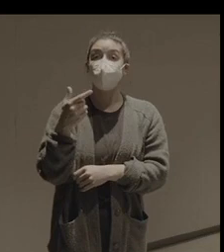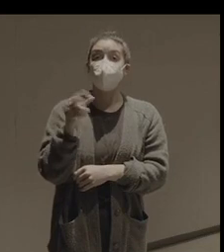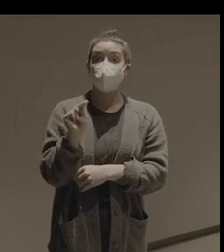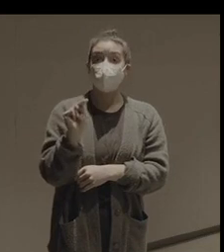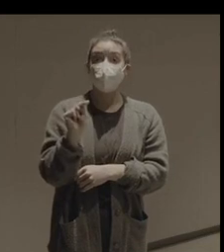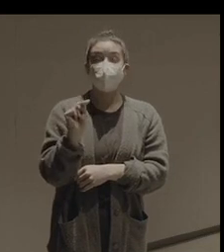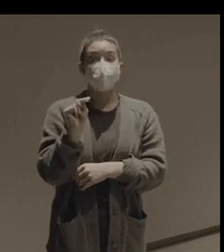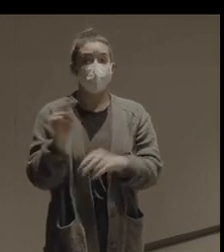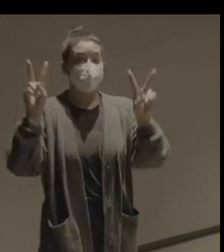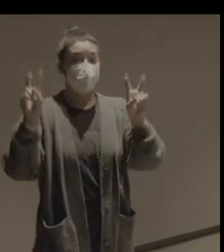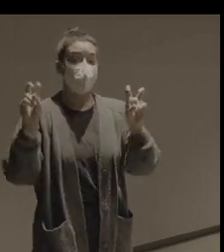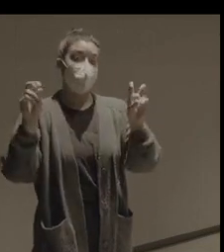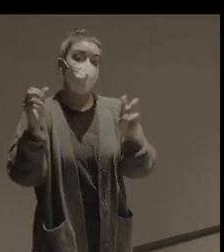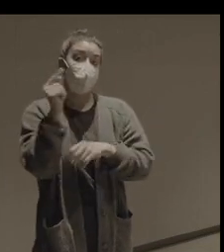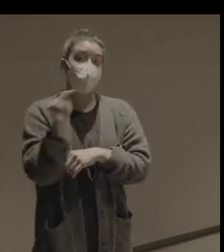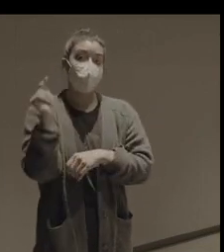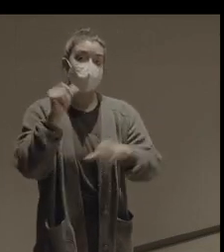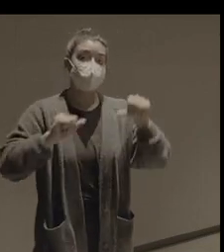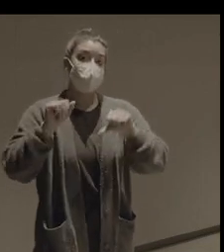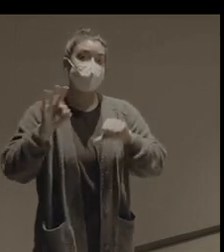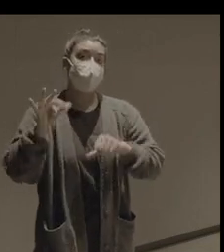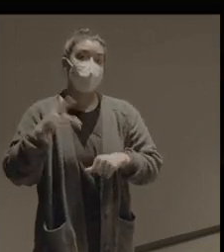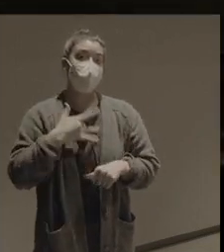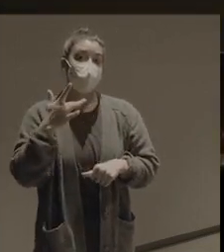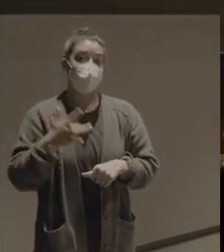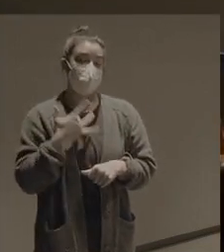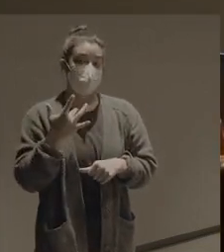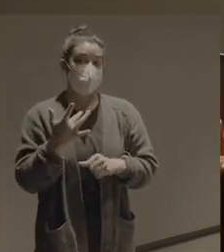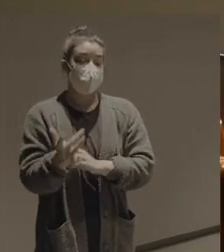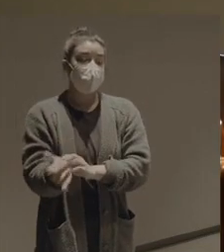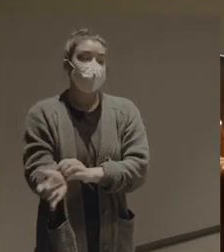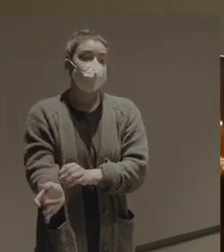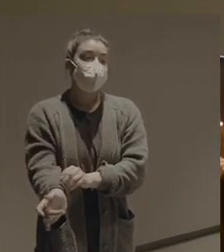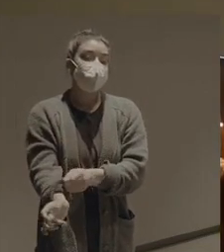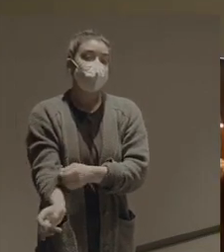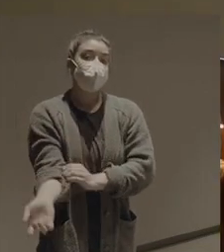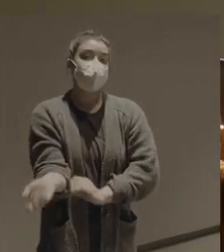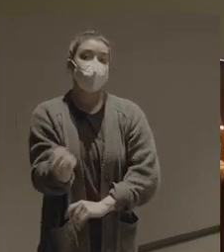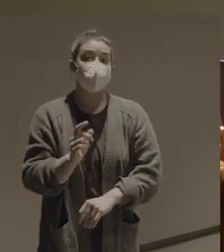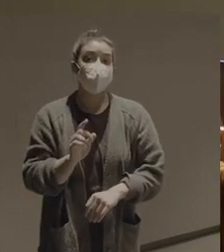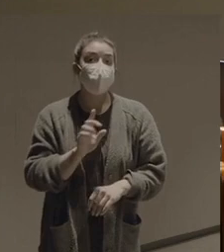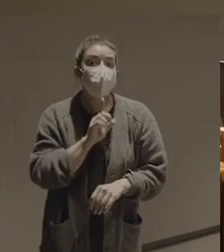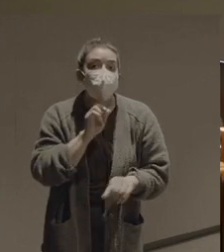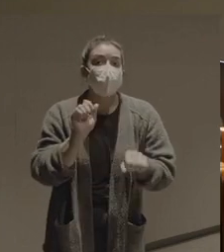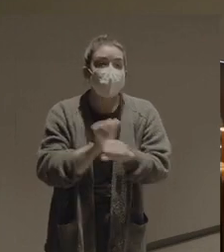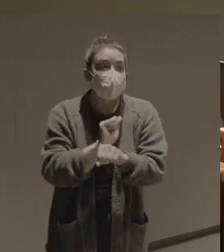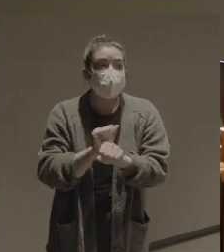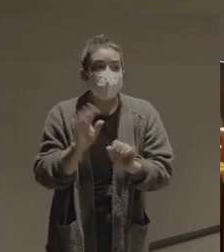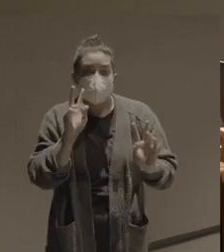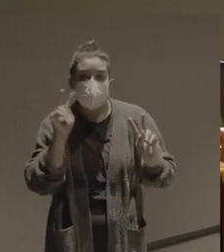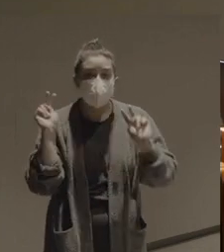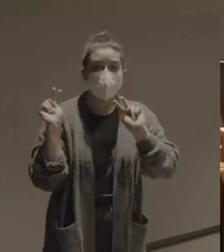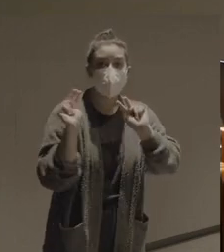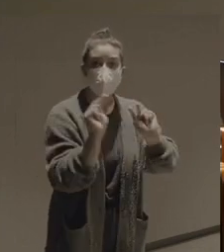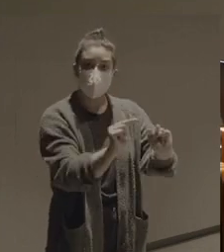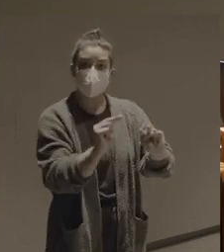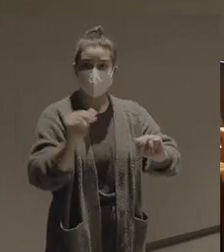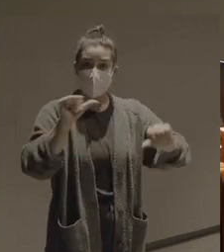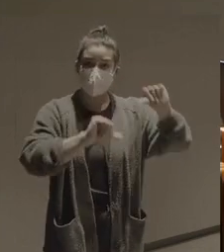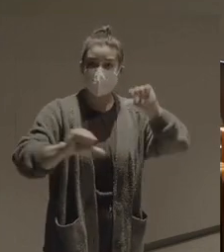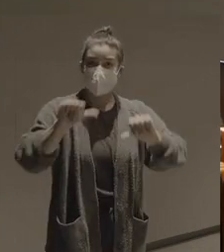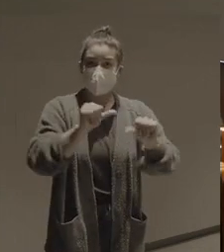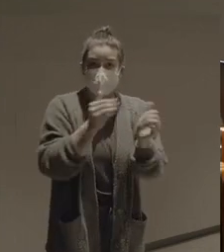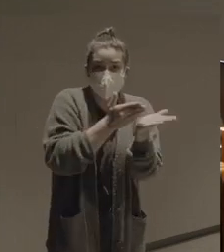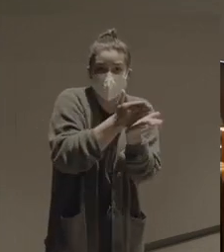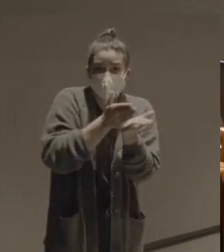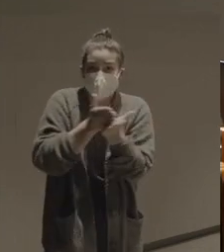talk is a little tongue-in-cheek, as it is referring to the actual scientific qualities of California light, which people like Lawrence Wechsler have